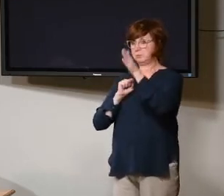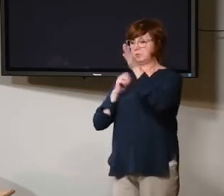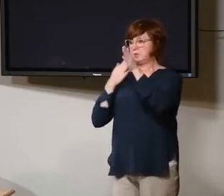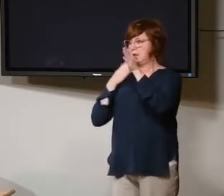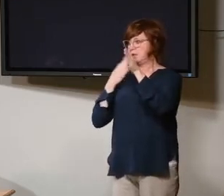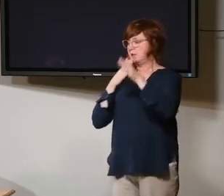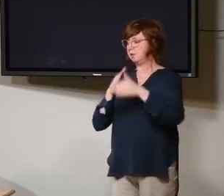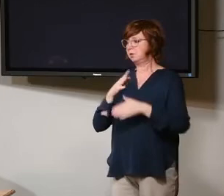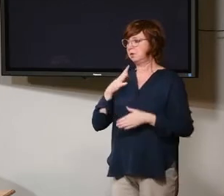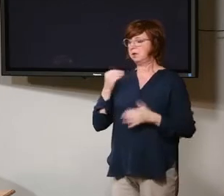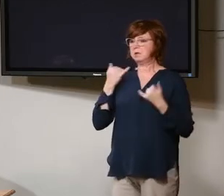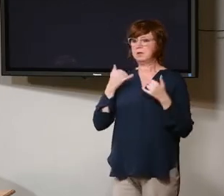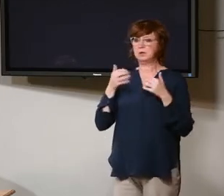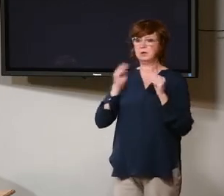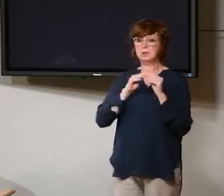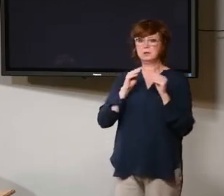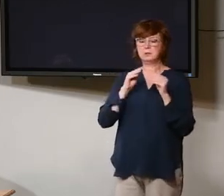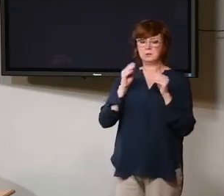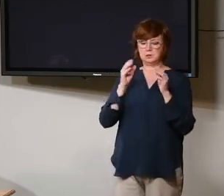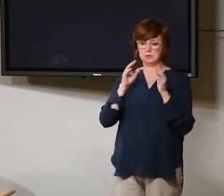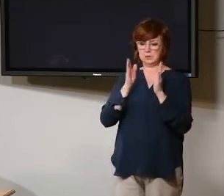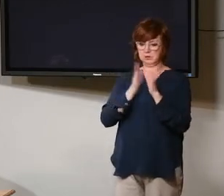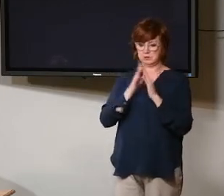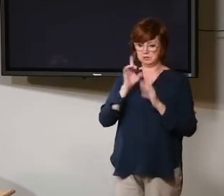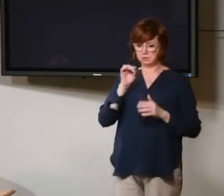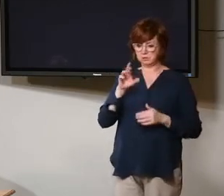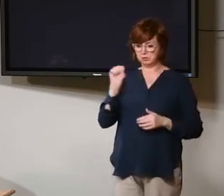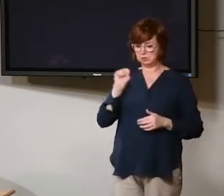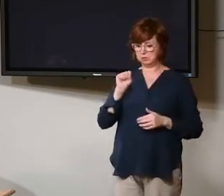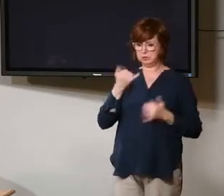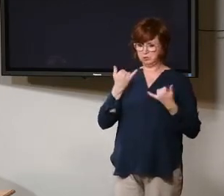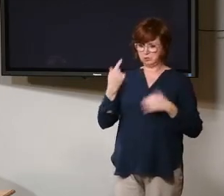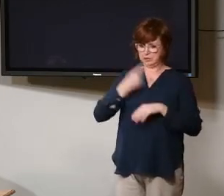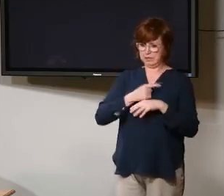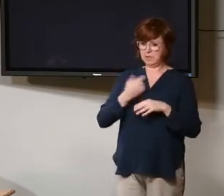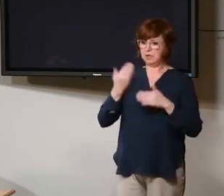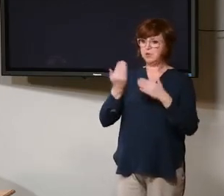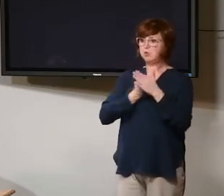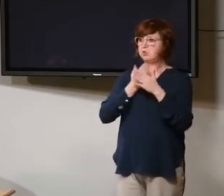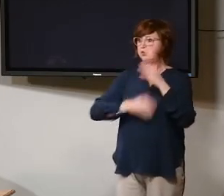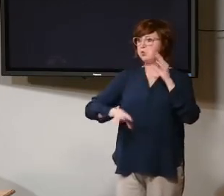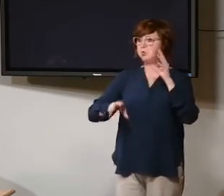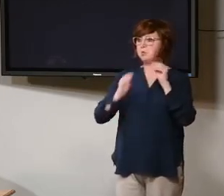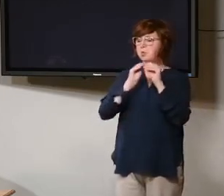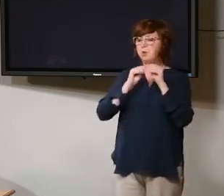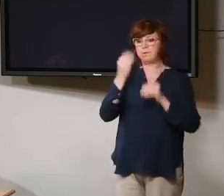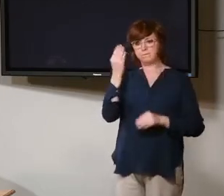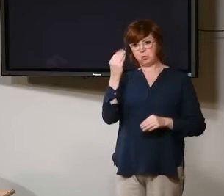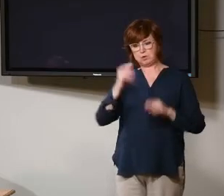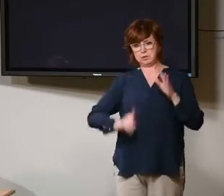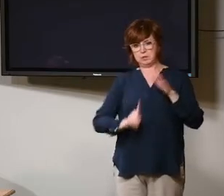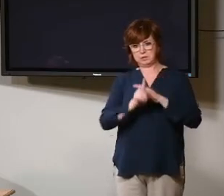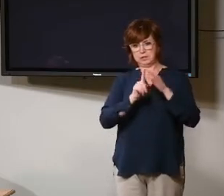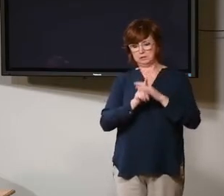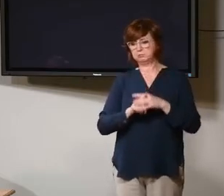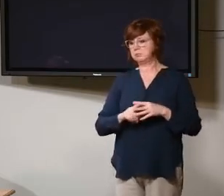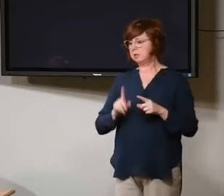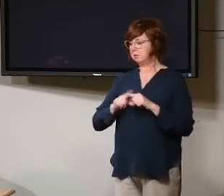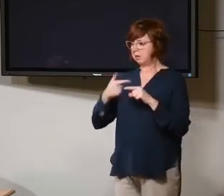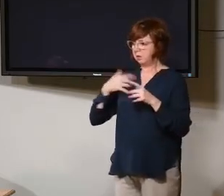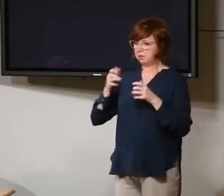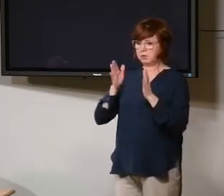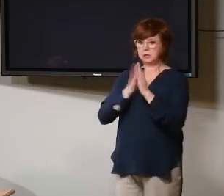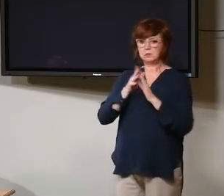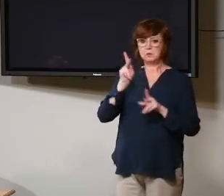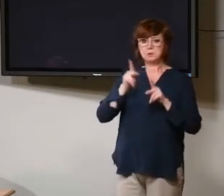for that, Dr. Shahab. Today's increase is 14. But I want to ask you, you've talked about, the snowbirds that are returning to our